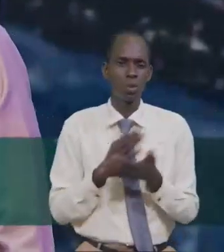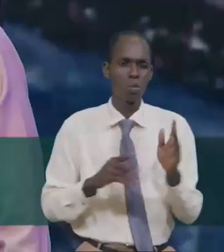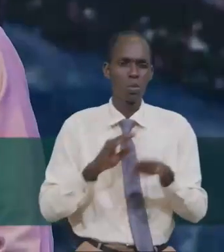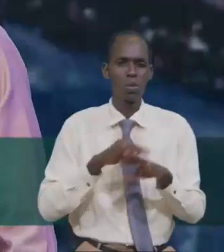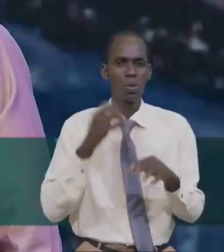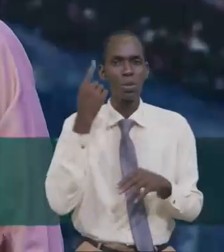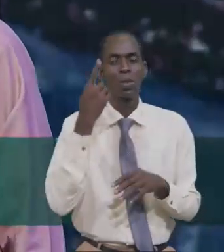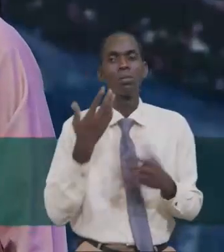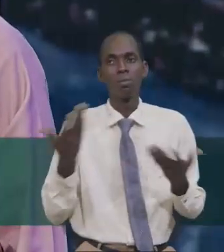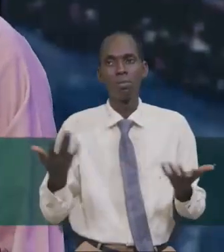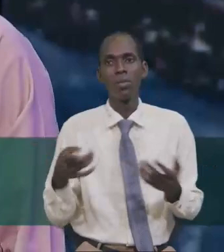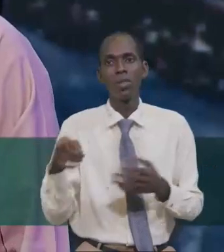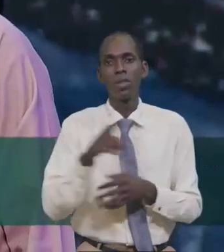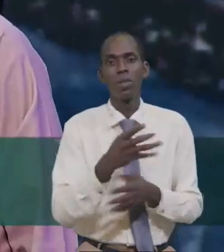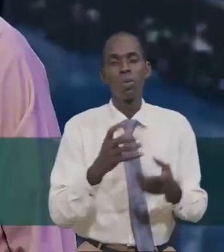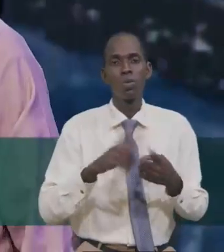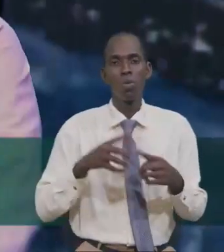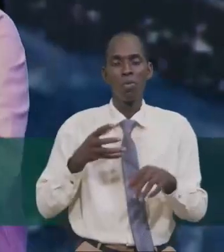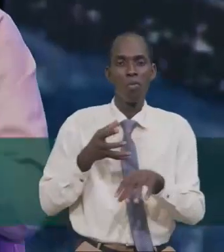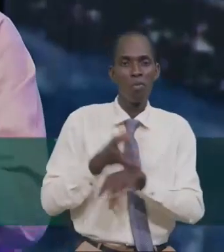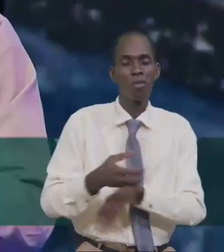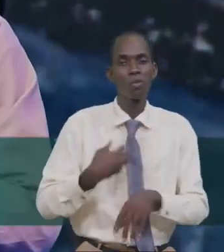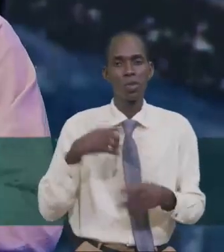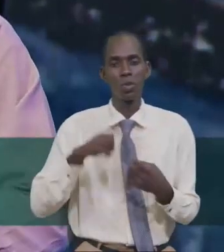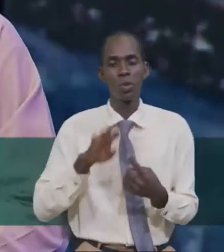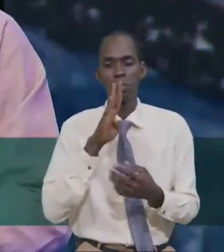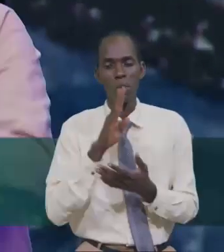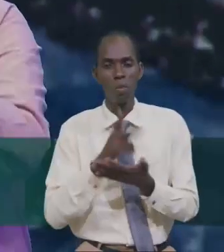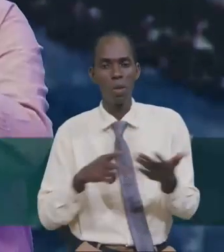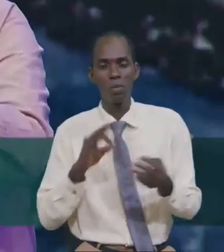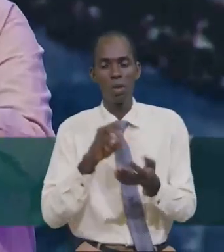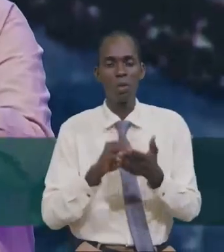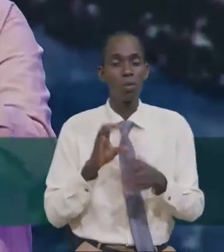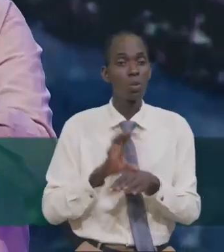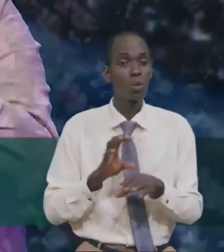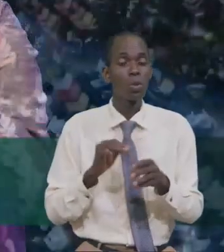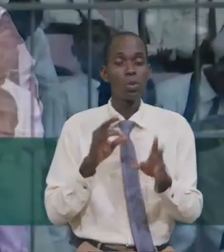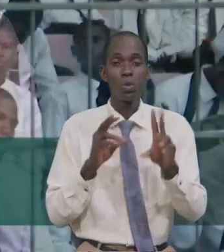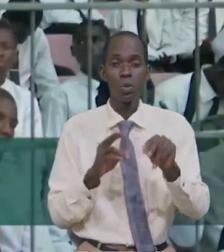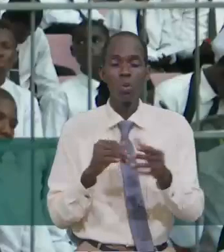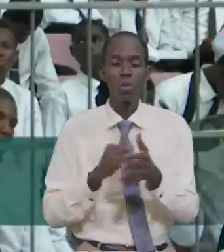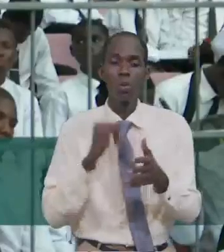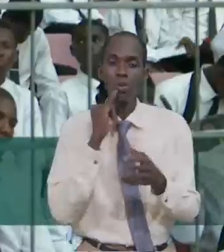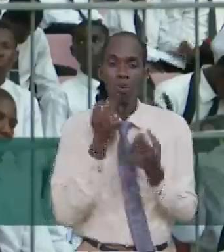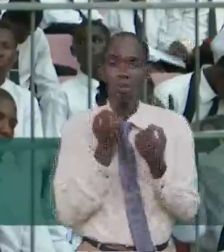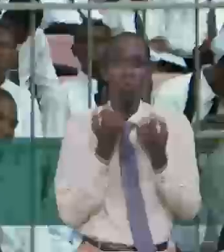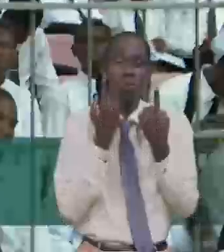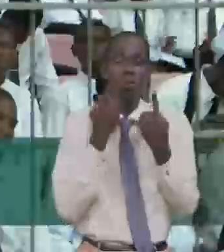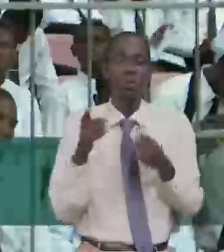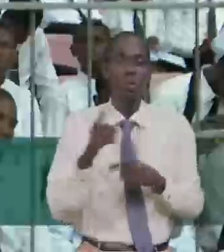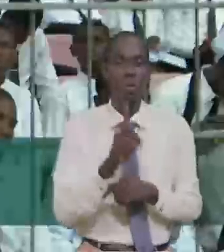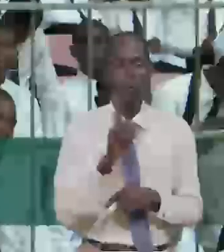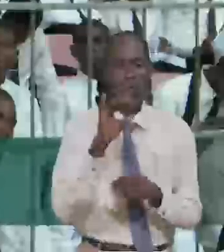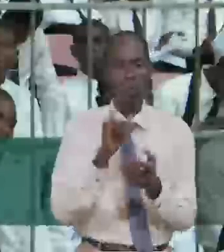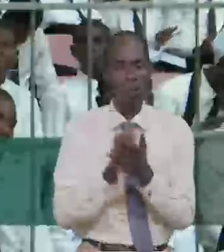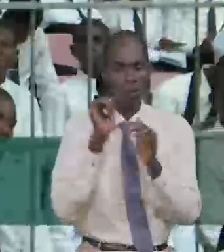you come to the purpose of your maker in this very life. And this week will make a turning